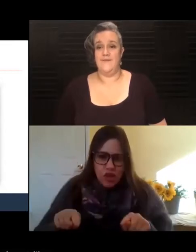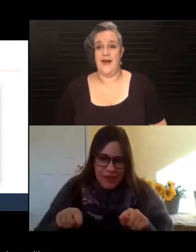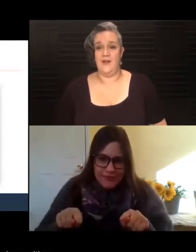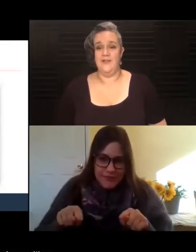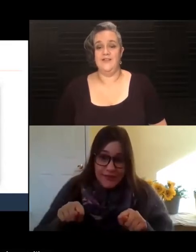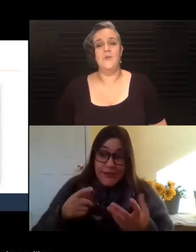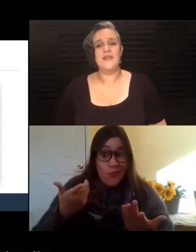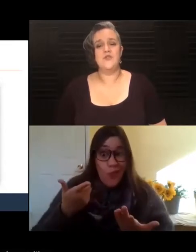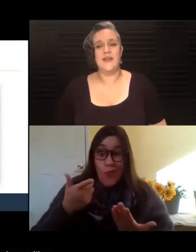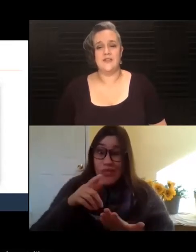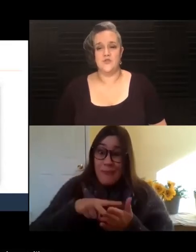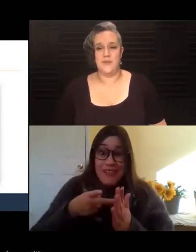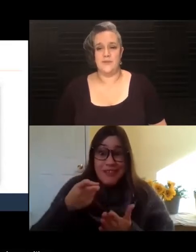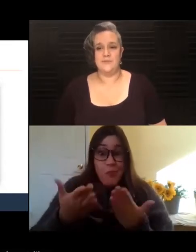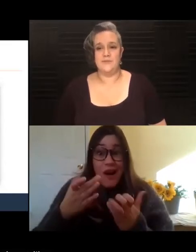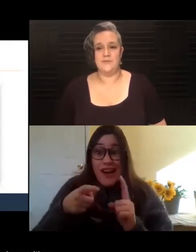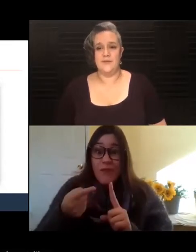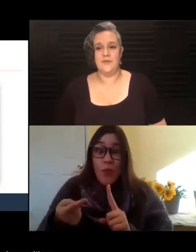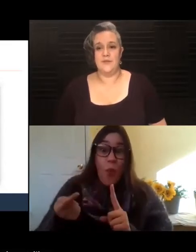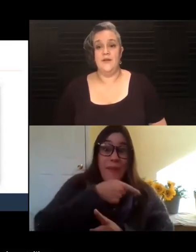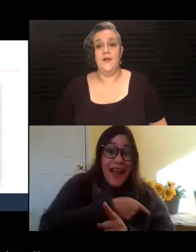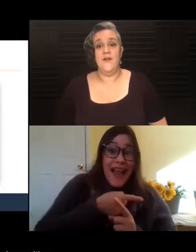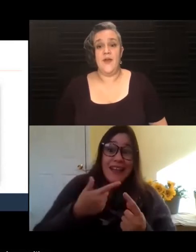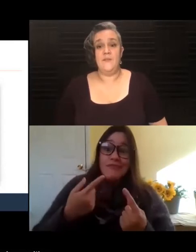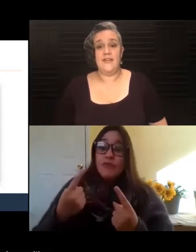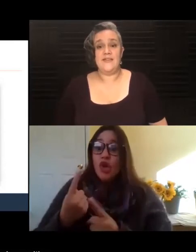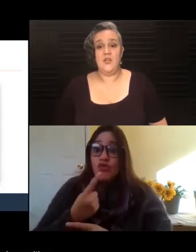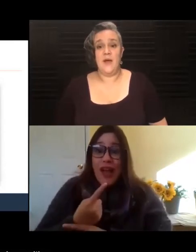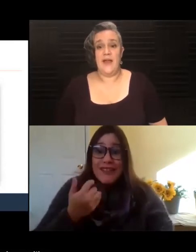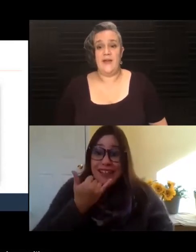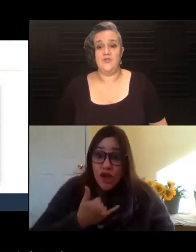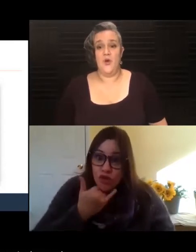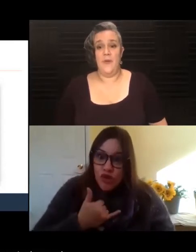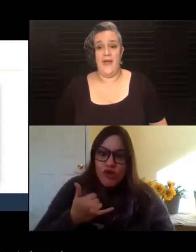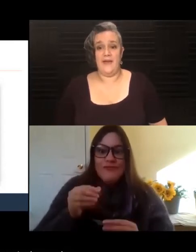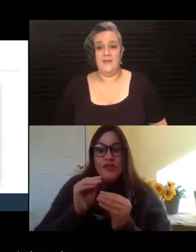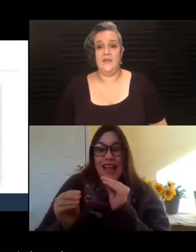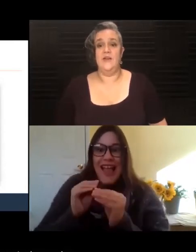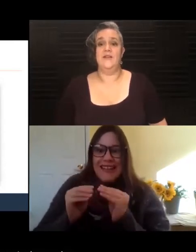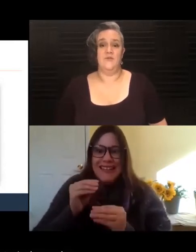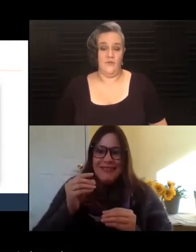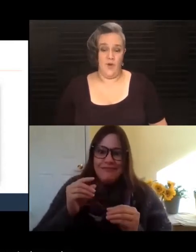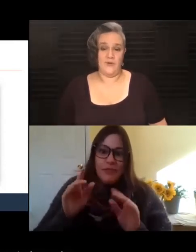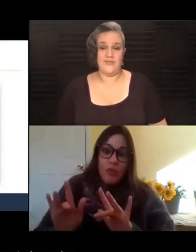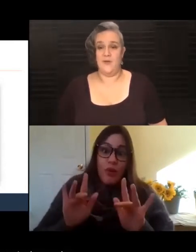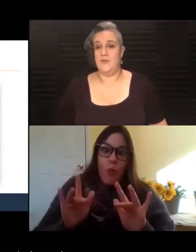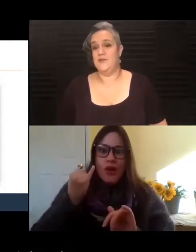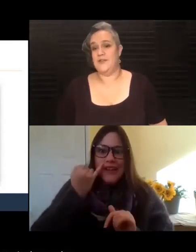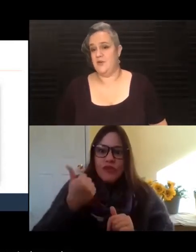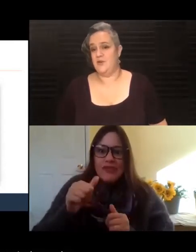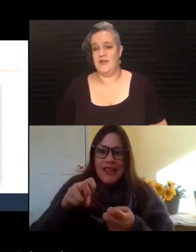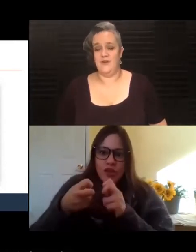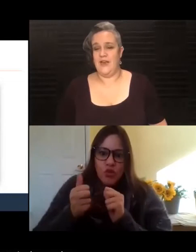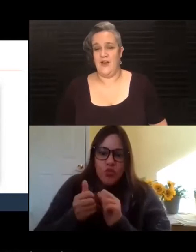caption file. It's almost like a transcript. That means that you might have to go back, notice some of